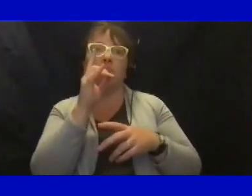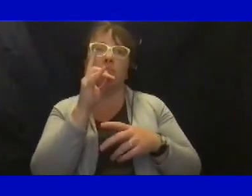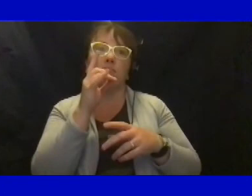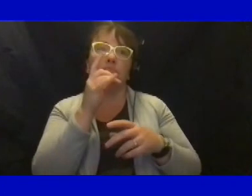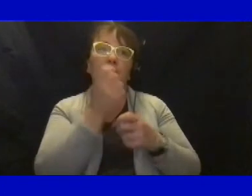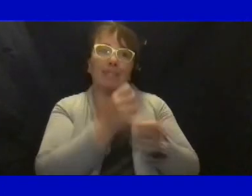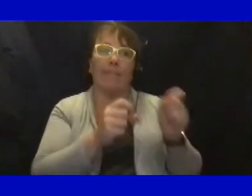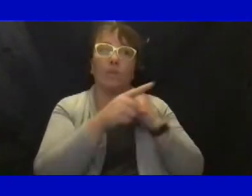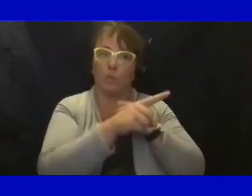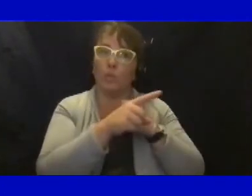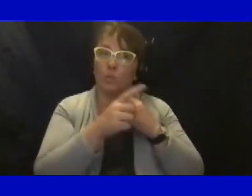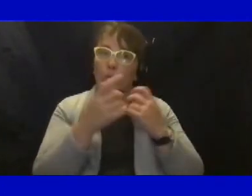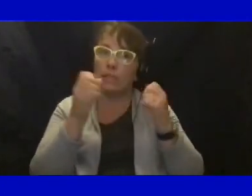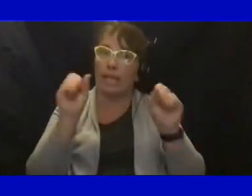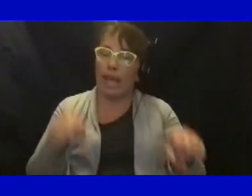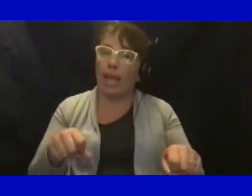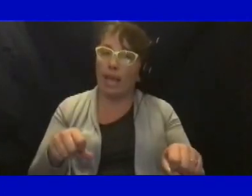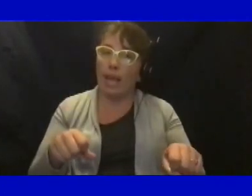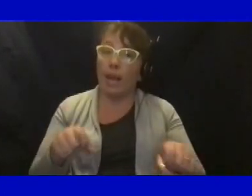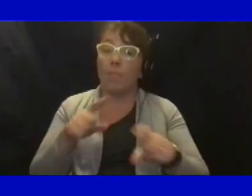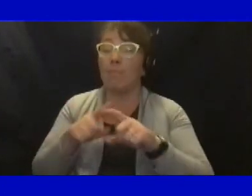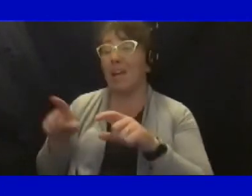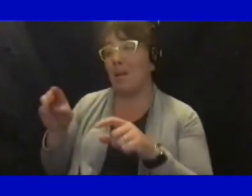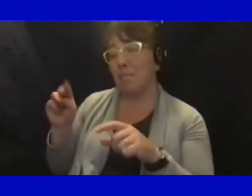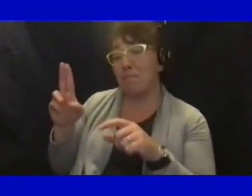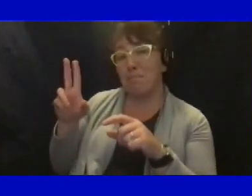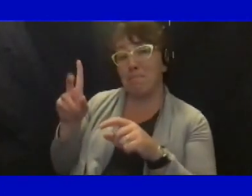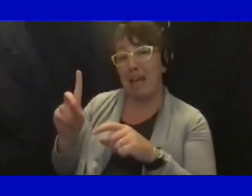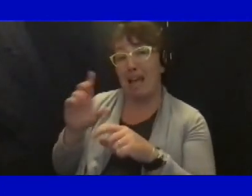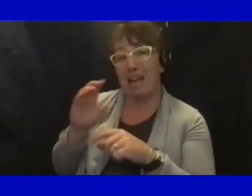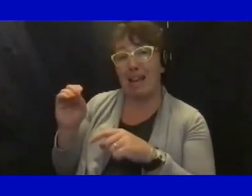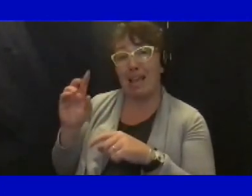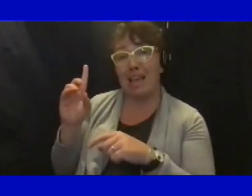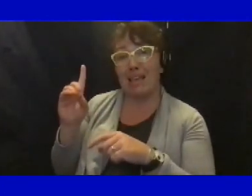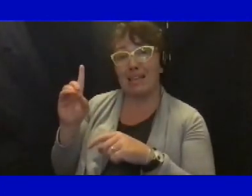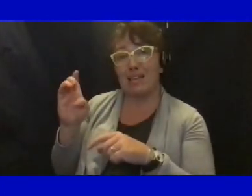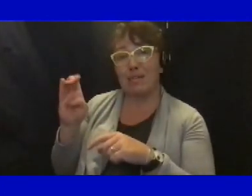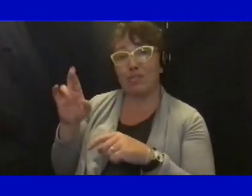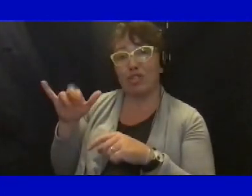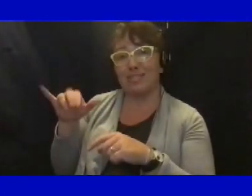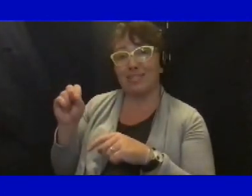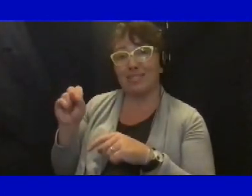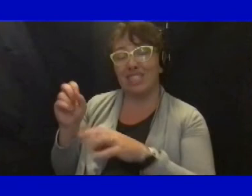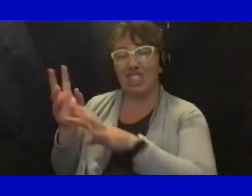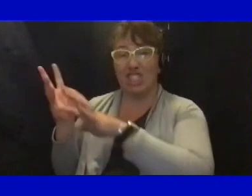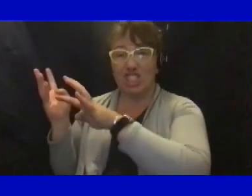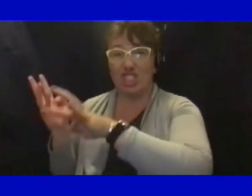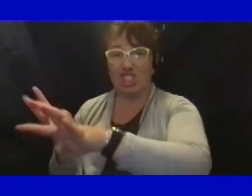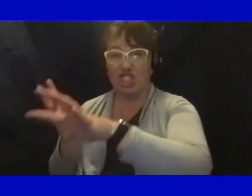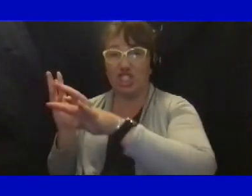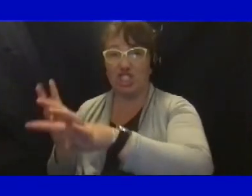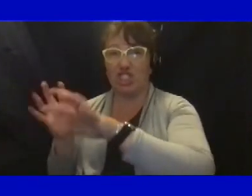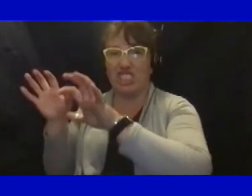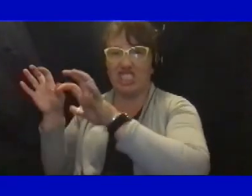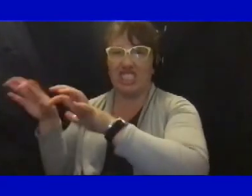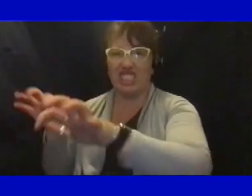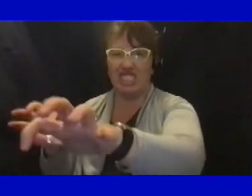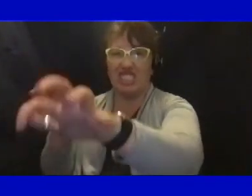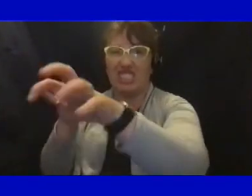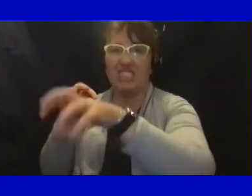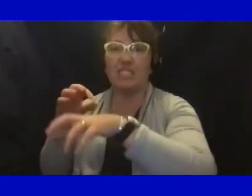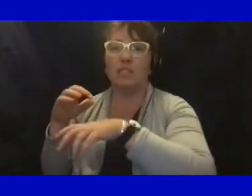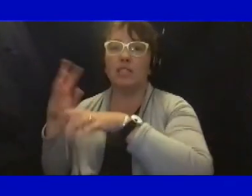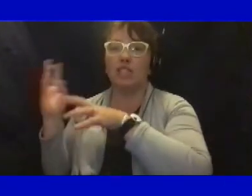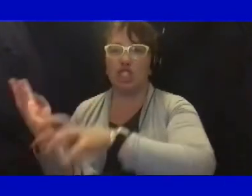still moving. However, with the mud and debris, because of all the items that are coming down in the water,